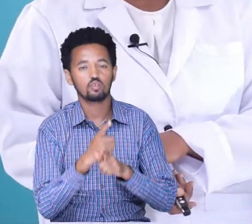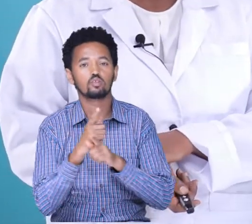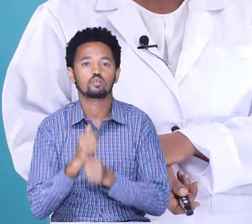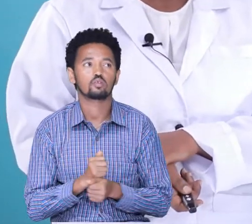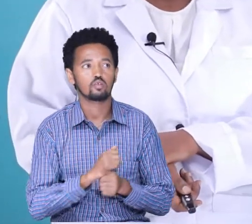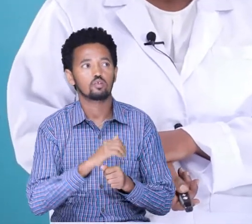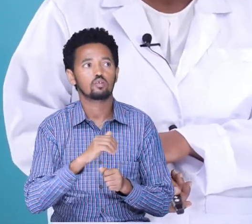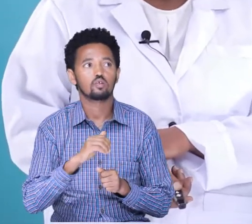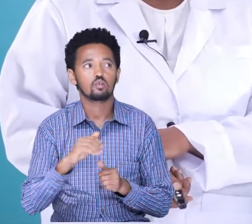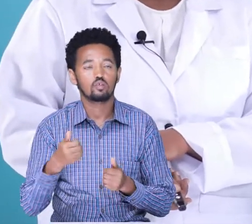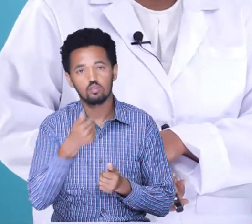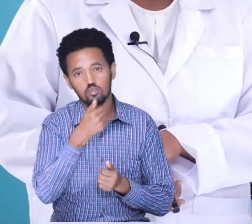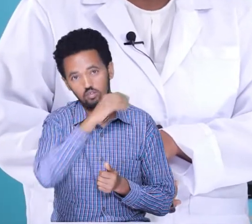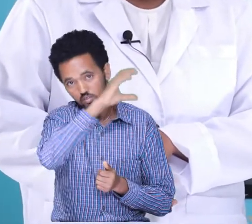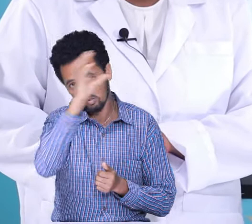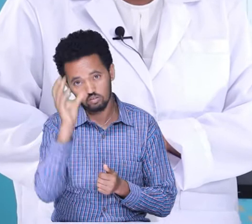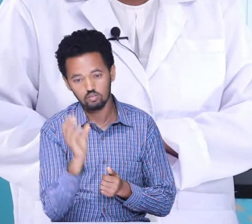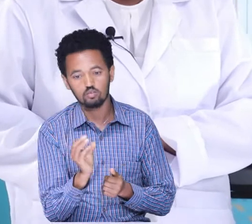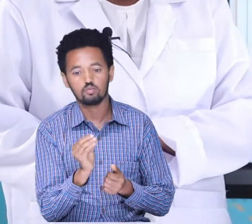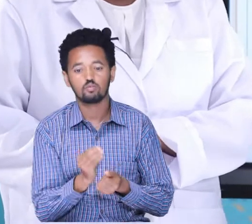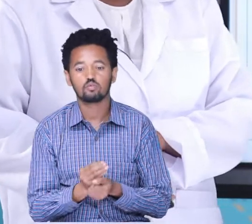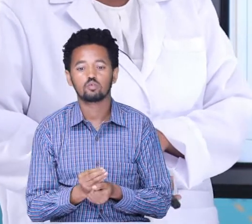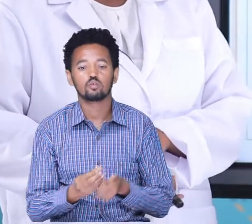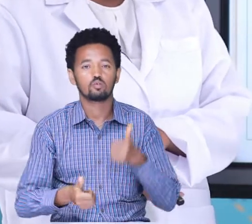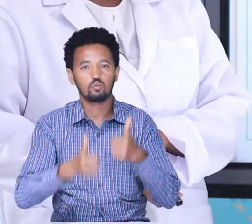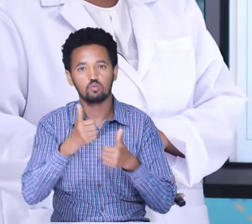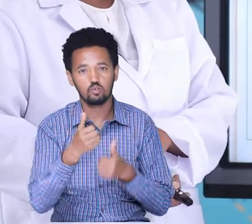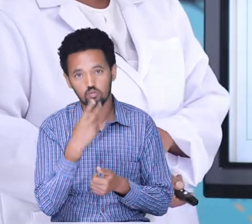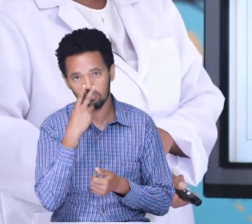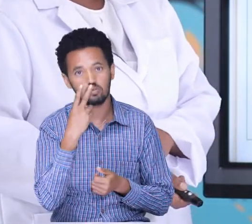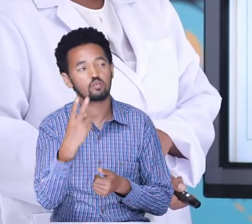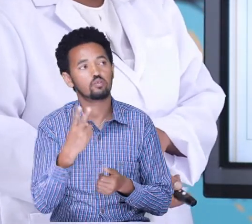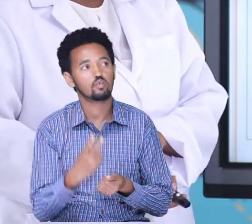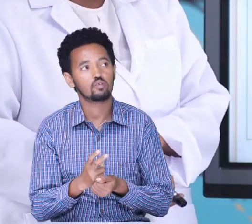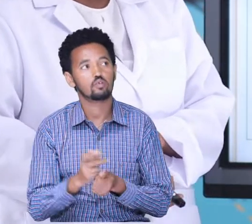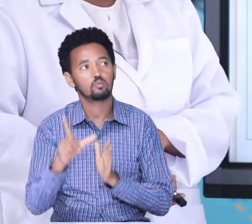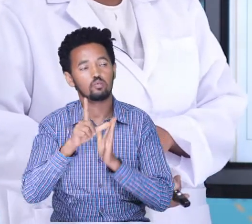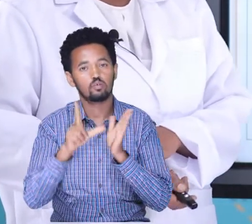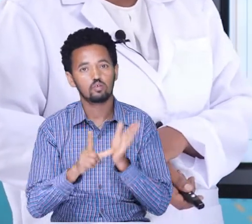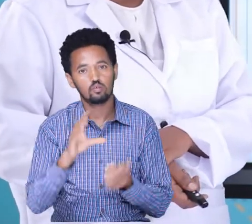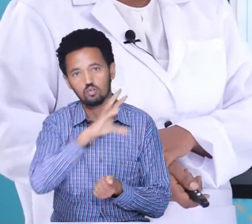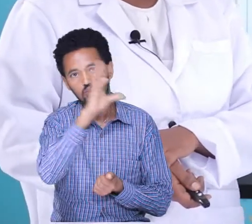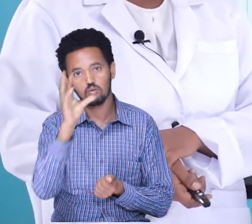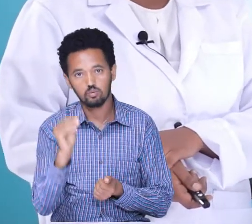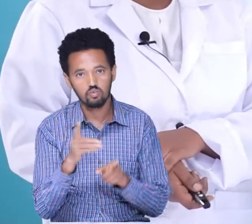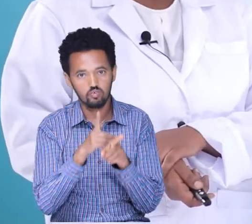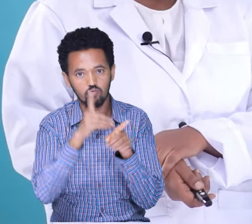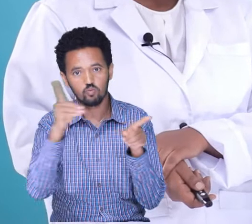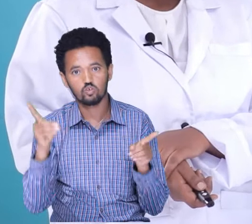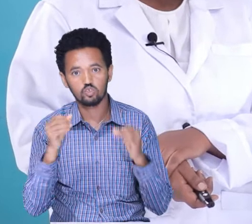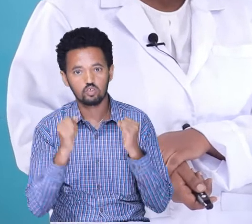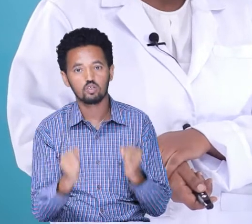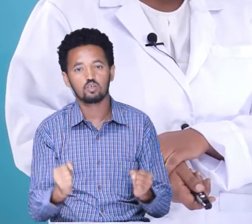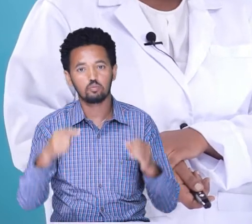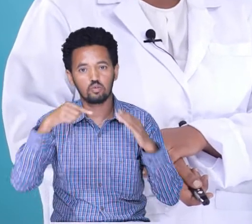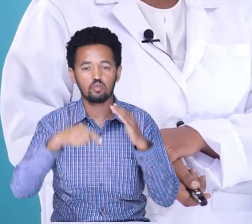relief structure of Africa. When we say our previous lesson, Africa position can be expressed